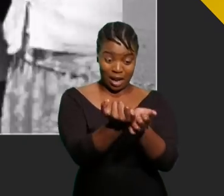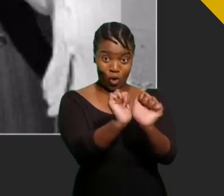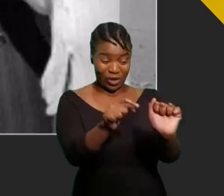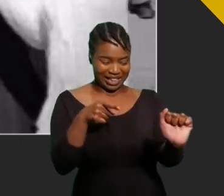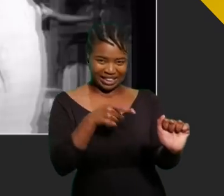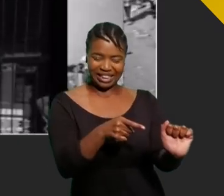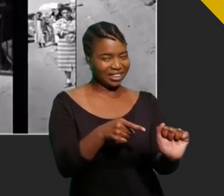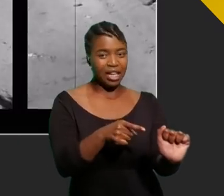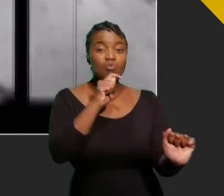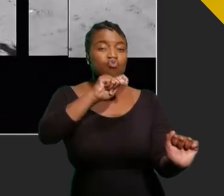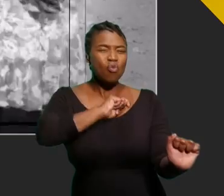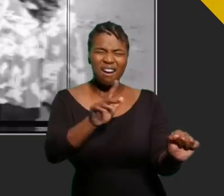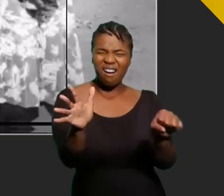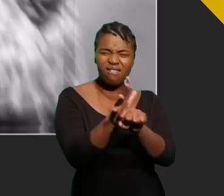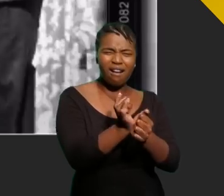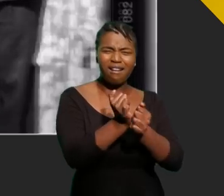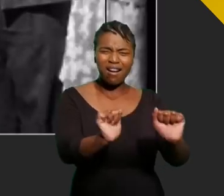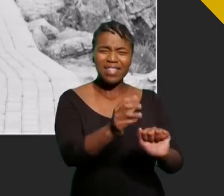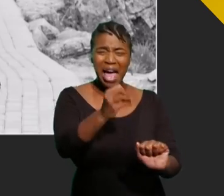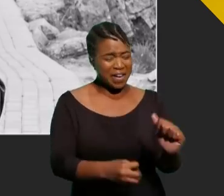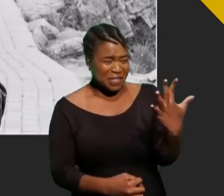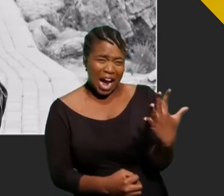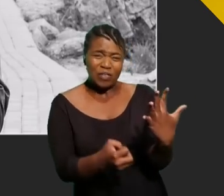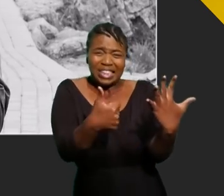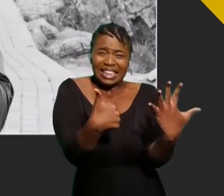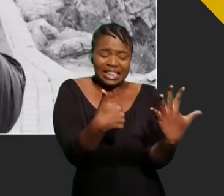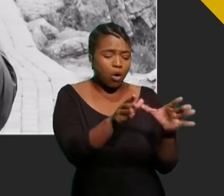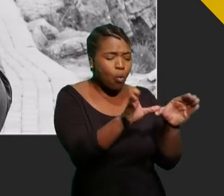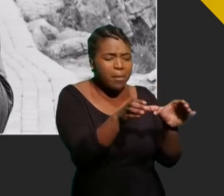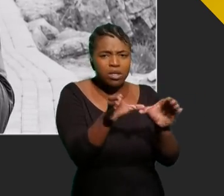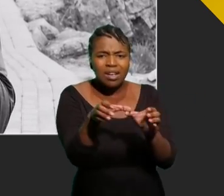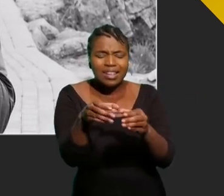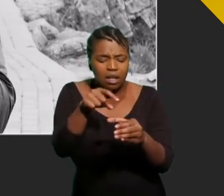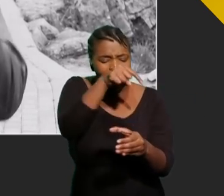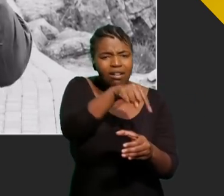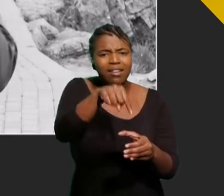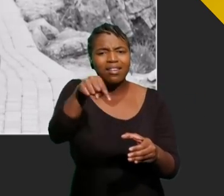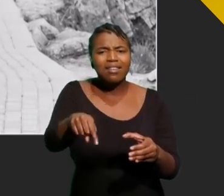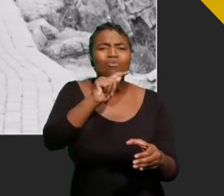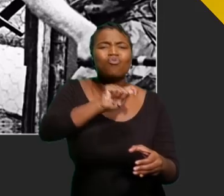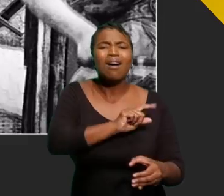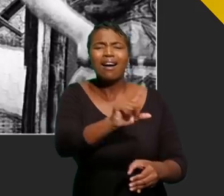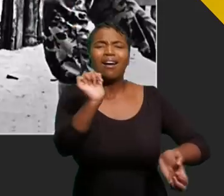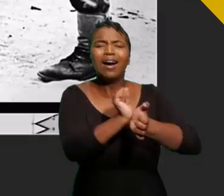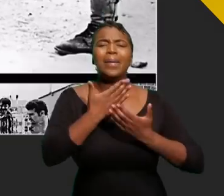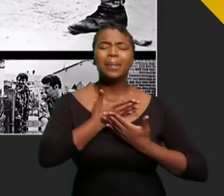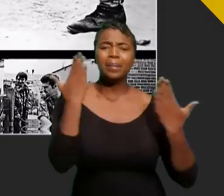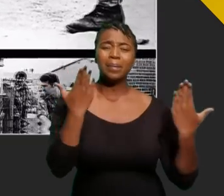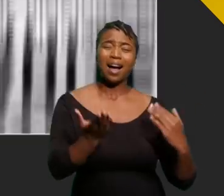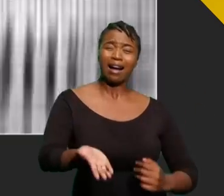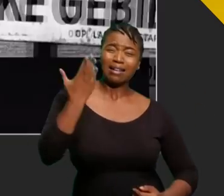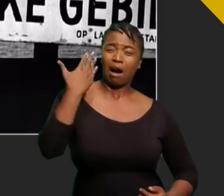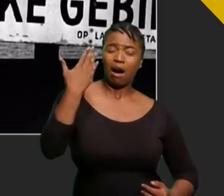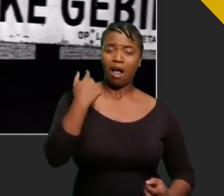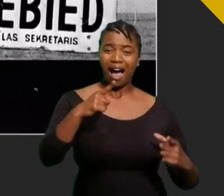was compromised. You have got 5 or 6 commissions, no result. The greatest commission of all times